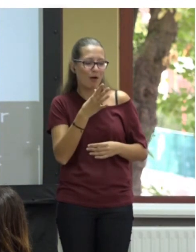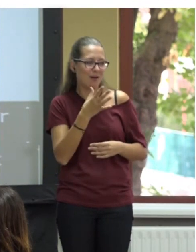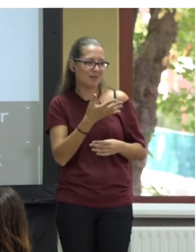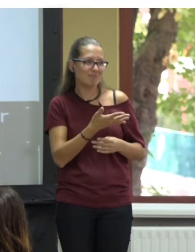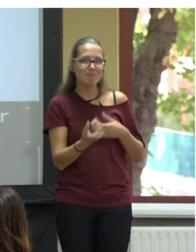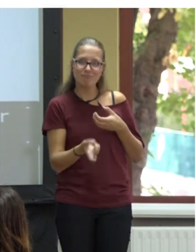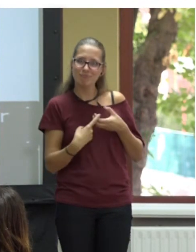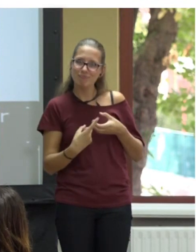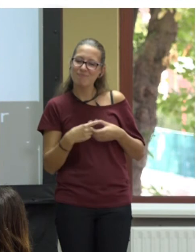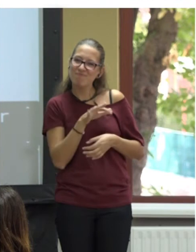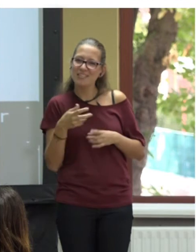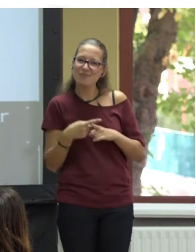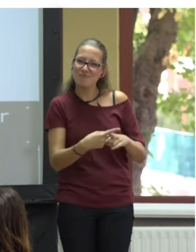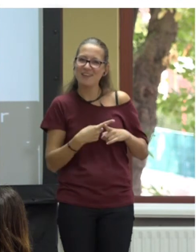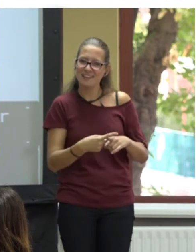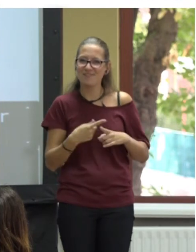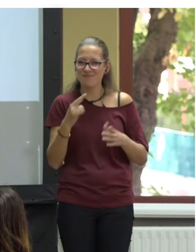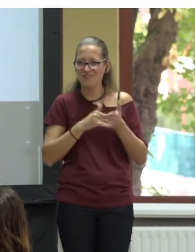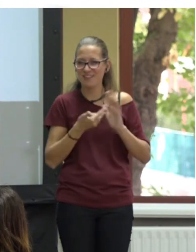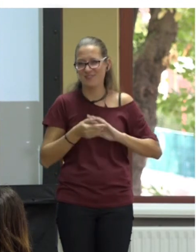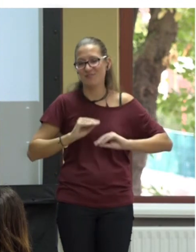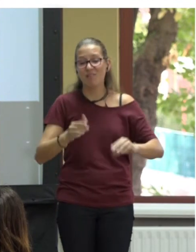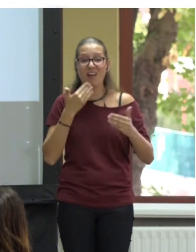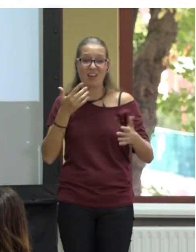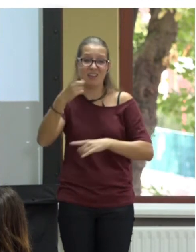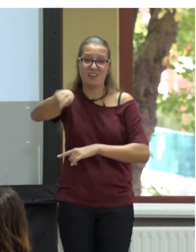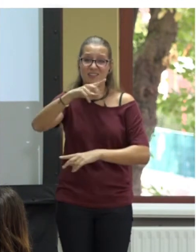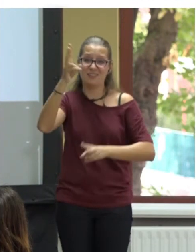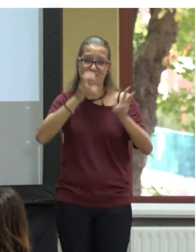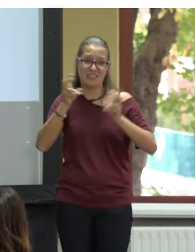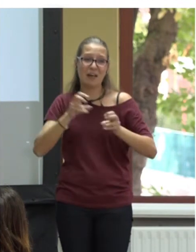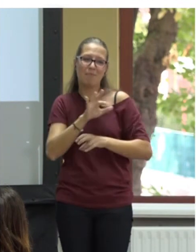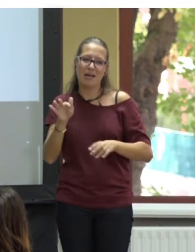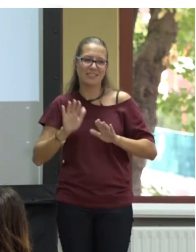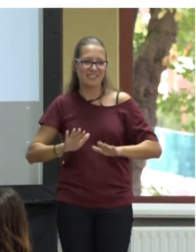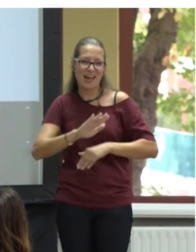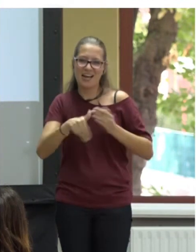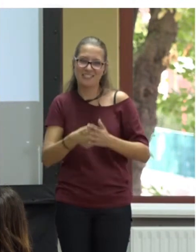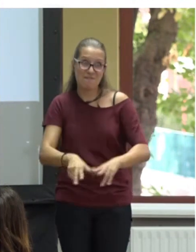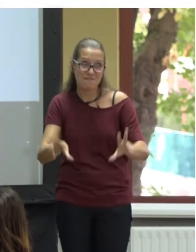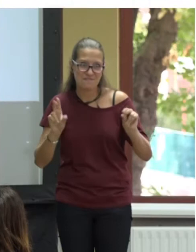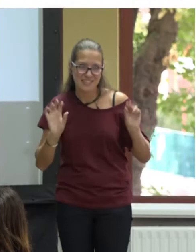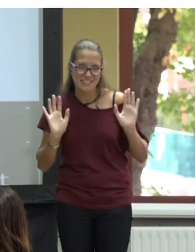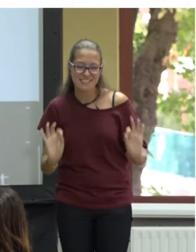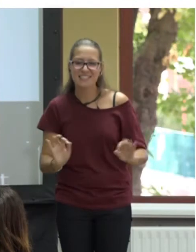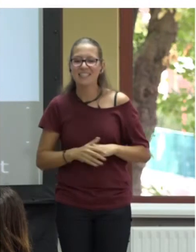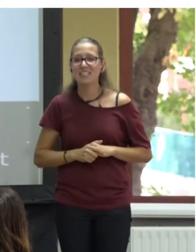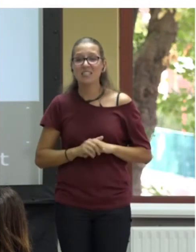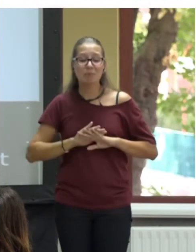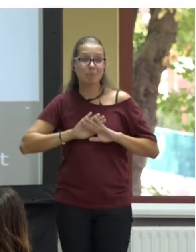speakers for sharing their projects with us. And I want to thank you all for coming and staying till the end of the